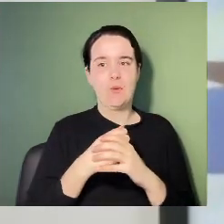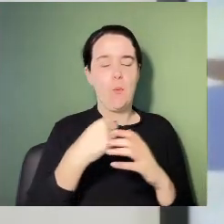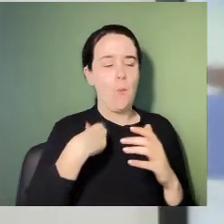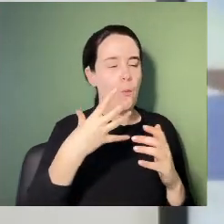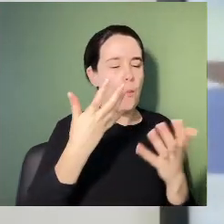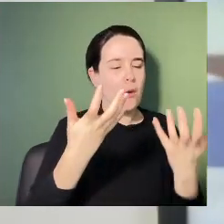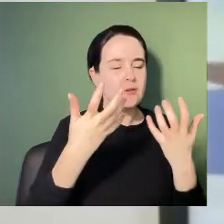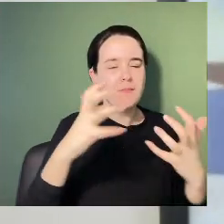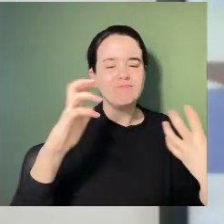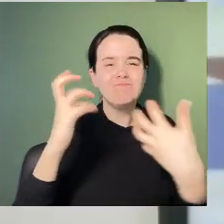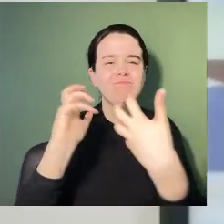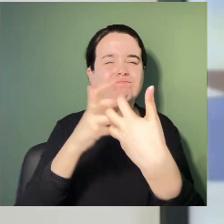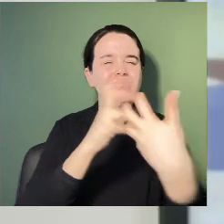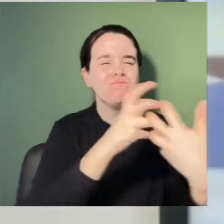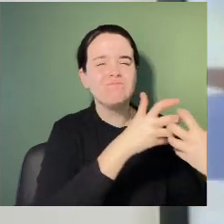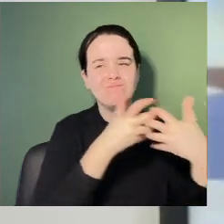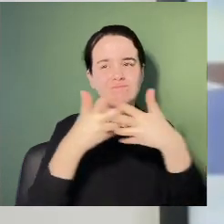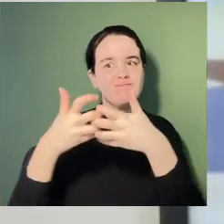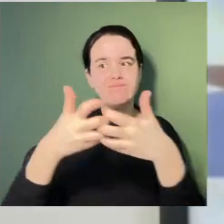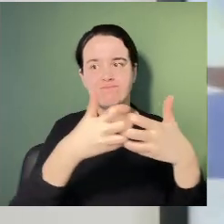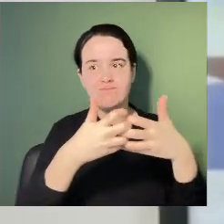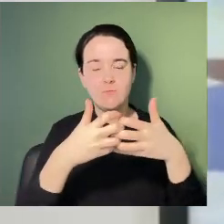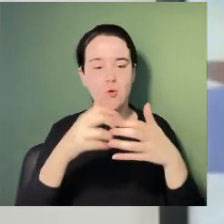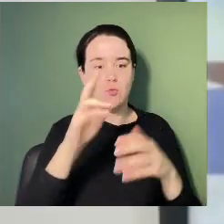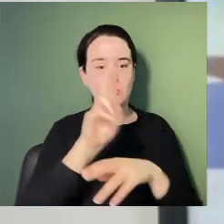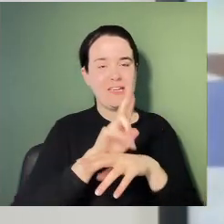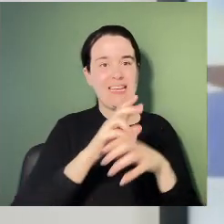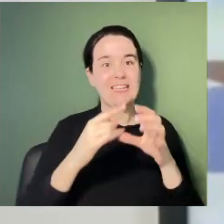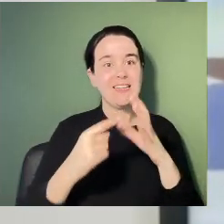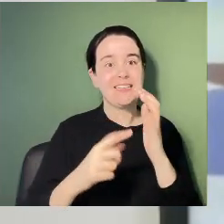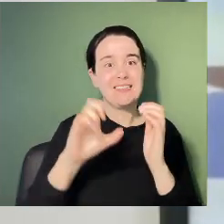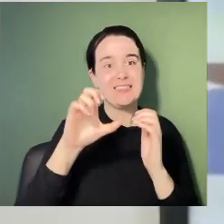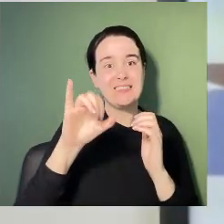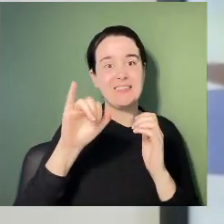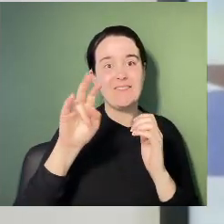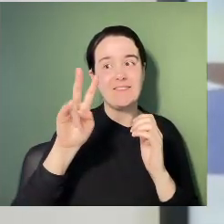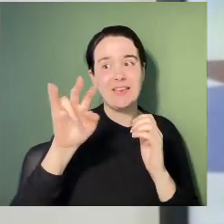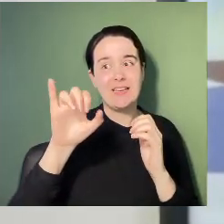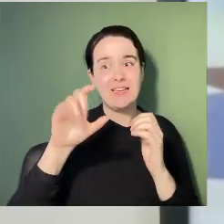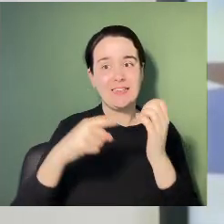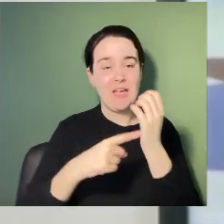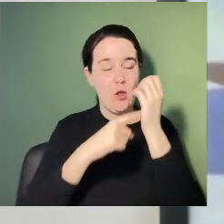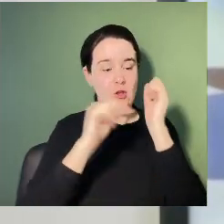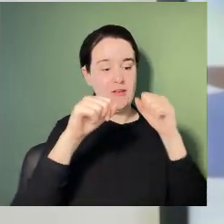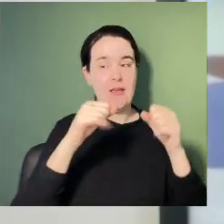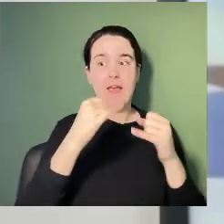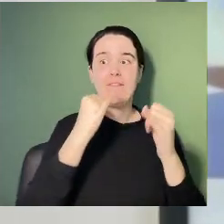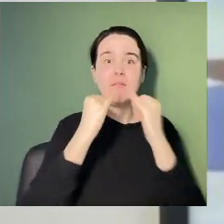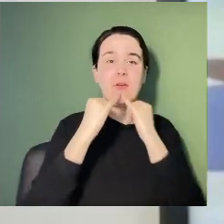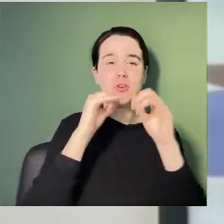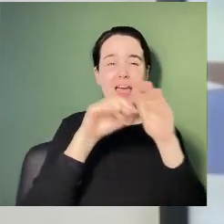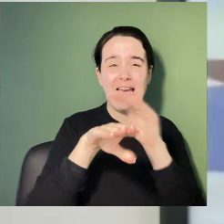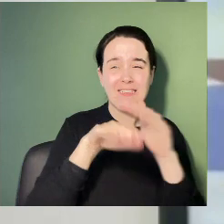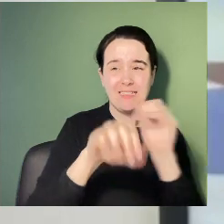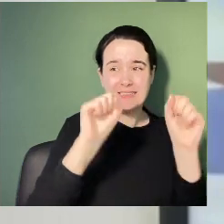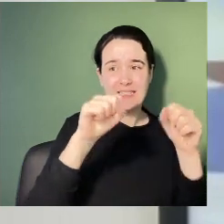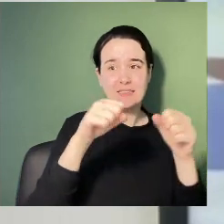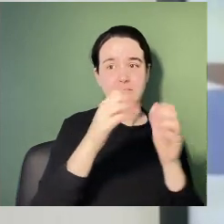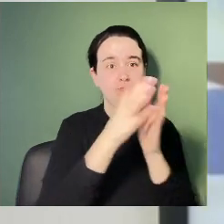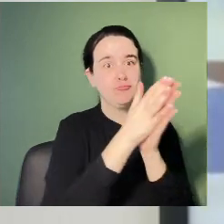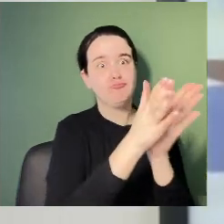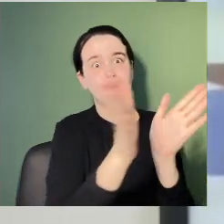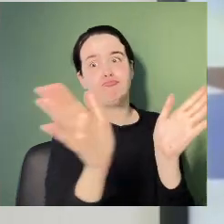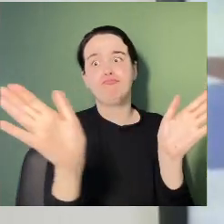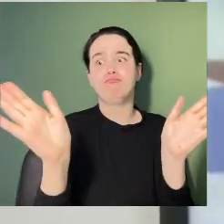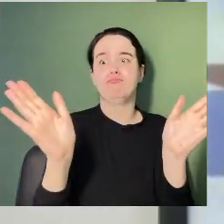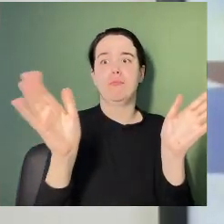at civic technology, for example, in the space of access to information as being really pivotal, not only in the run-up to elections,